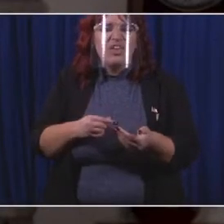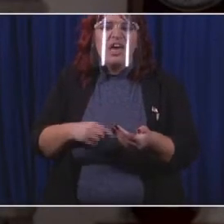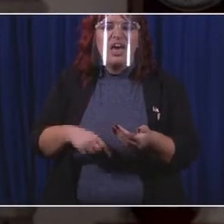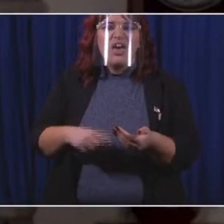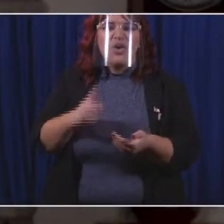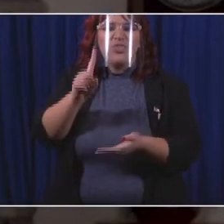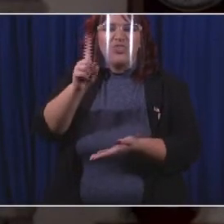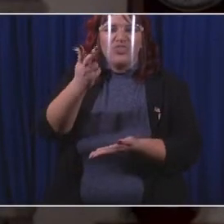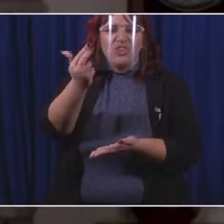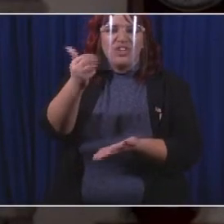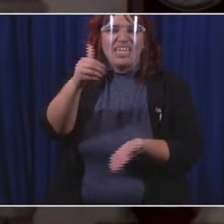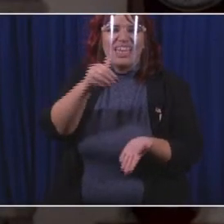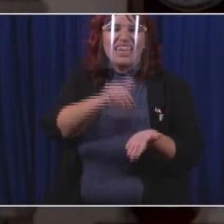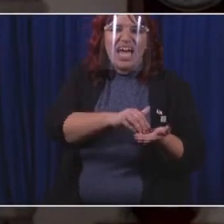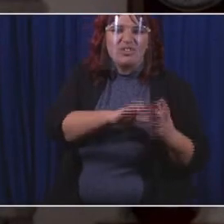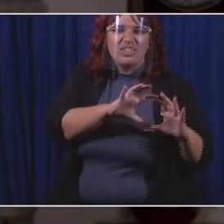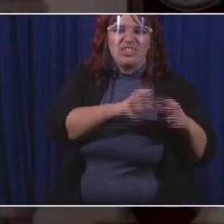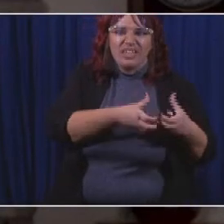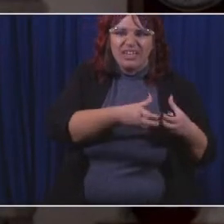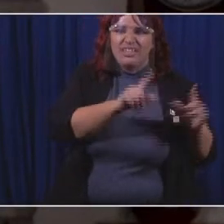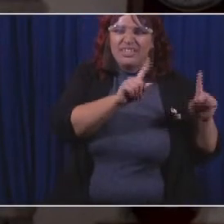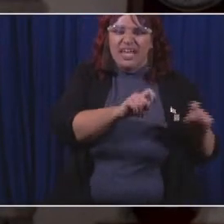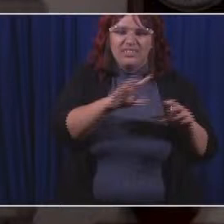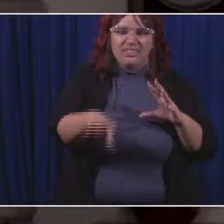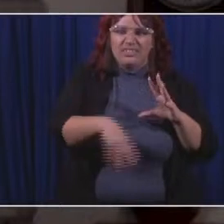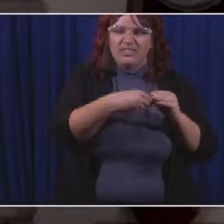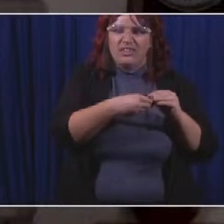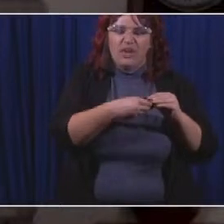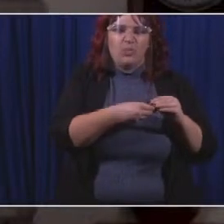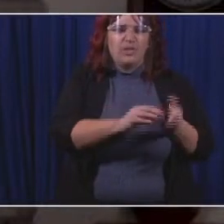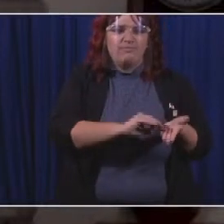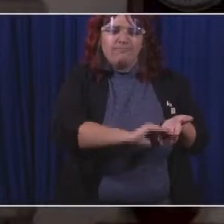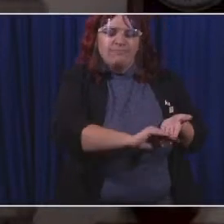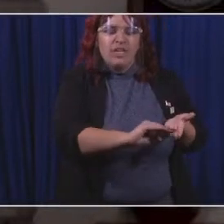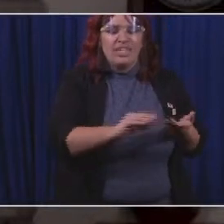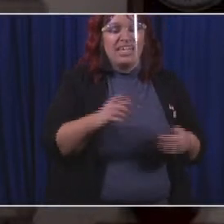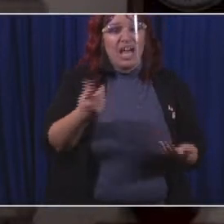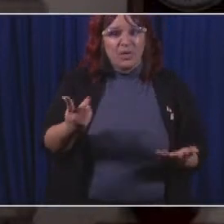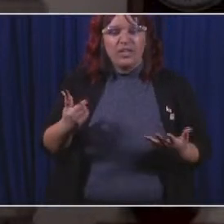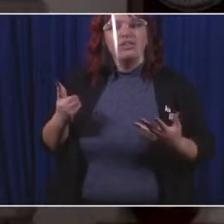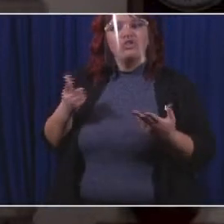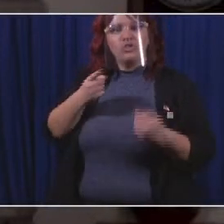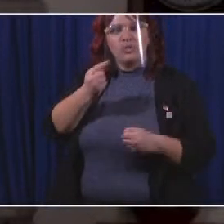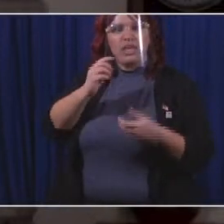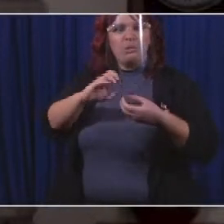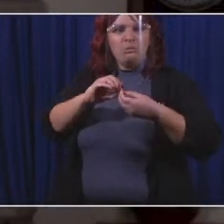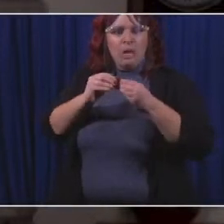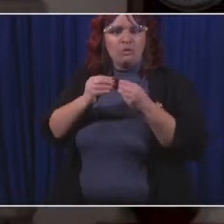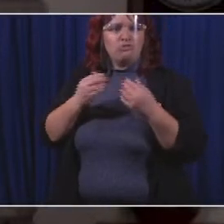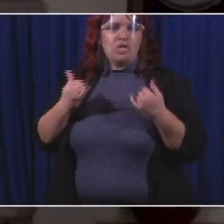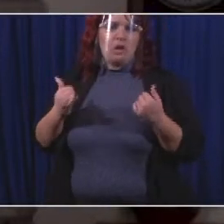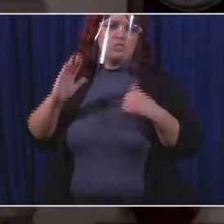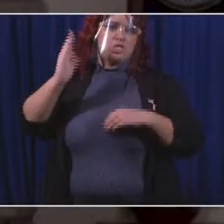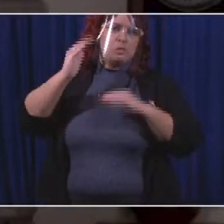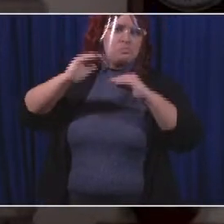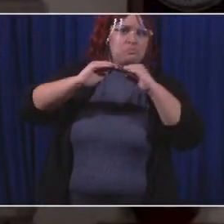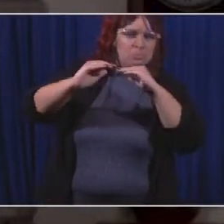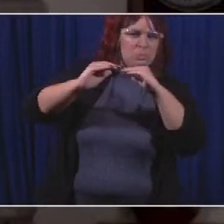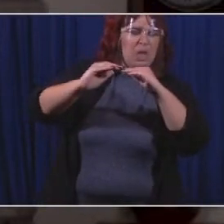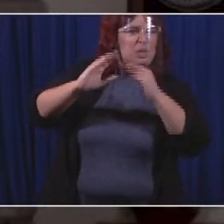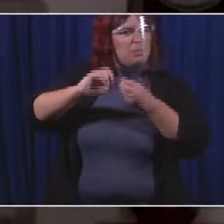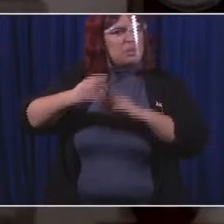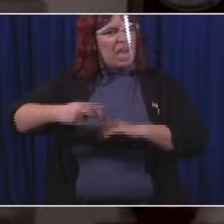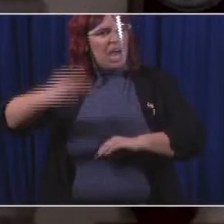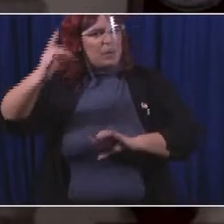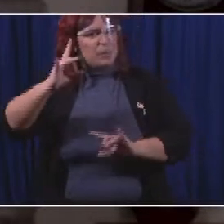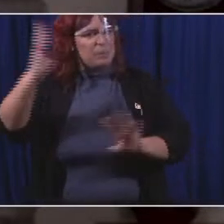total. Do you really believe Ohio is plateauing, even though you say it is at a high level?